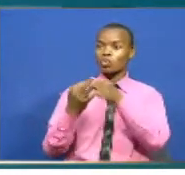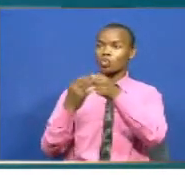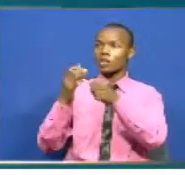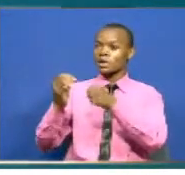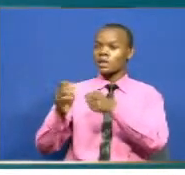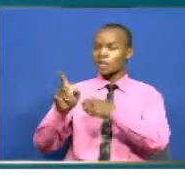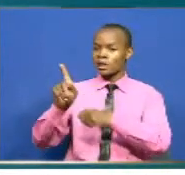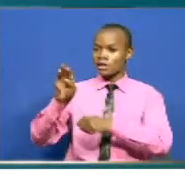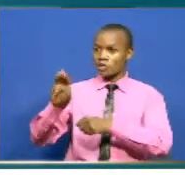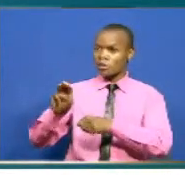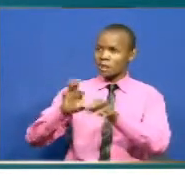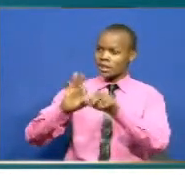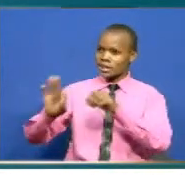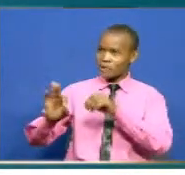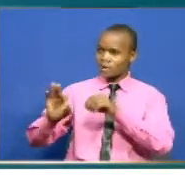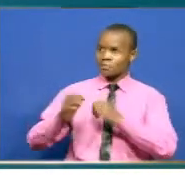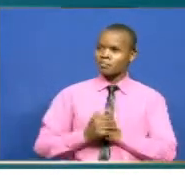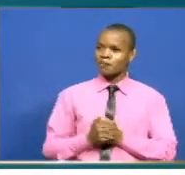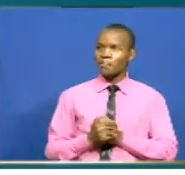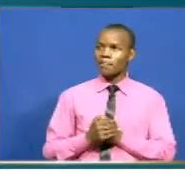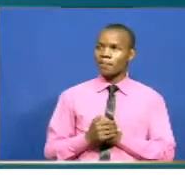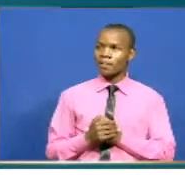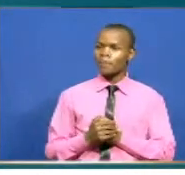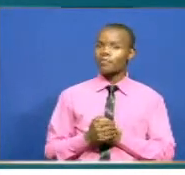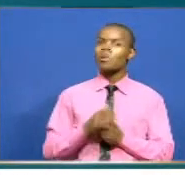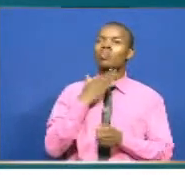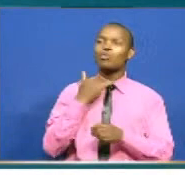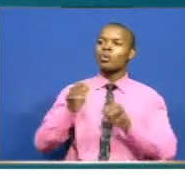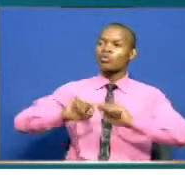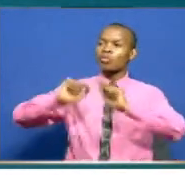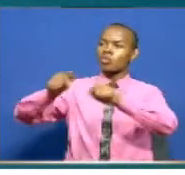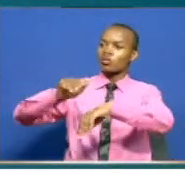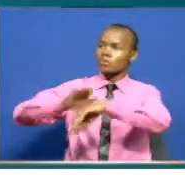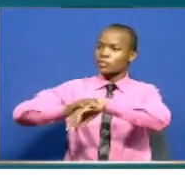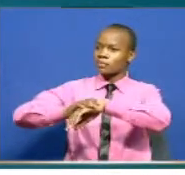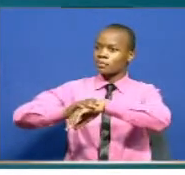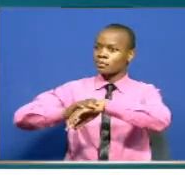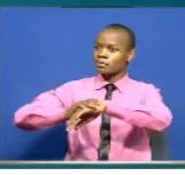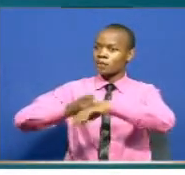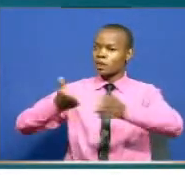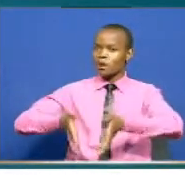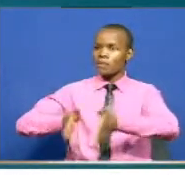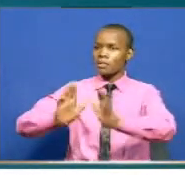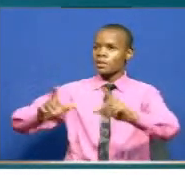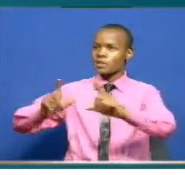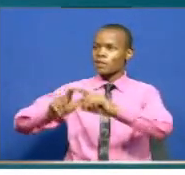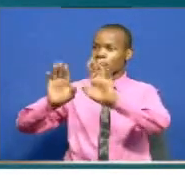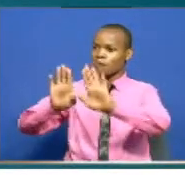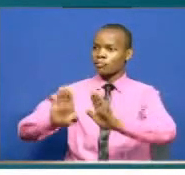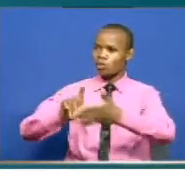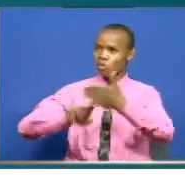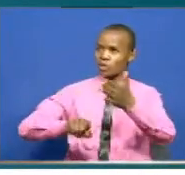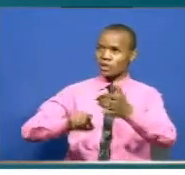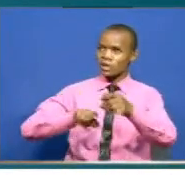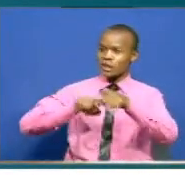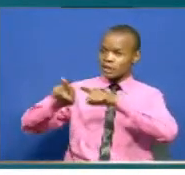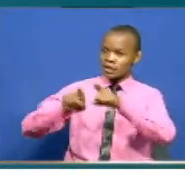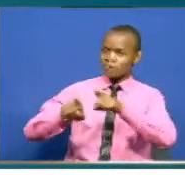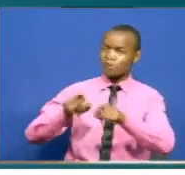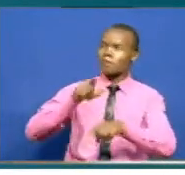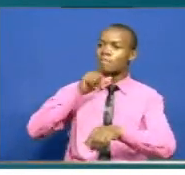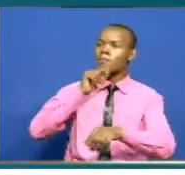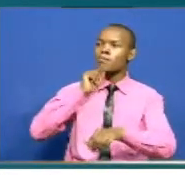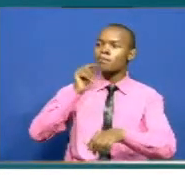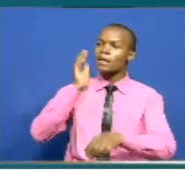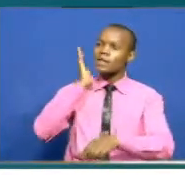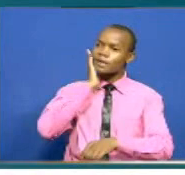to 290 kilometers. Now, you want to go and get that certificate for five of your children. You need to travel with the mother and father